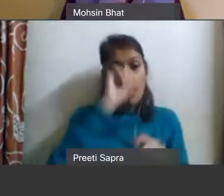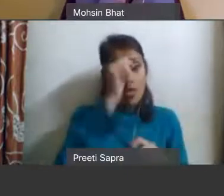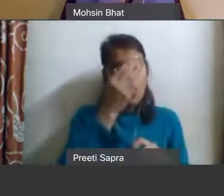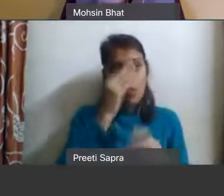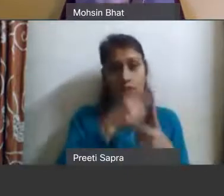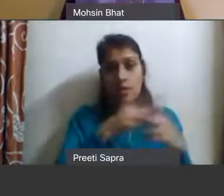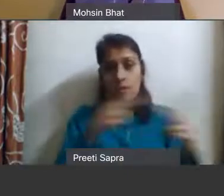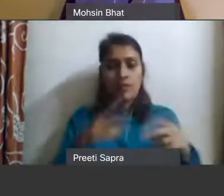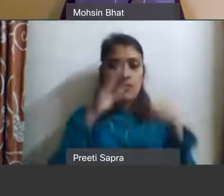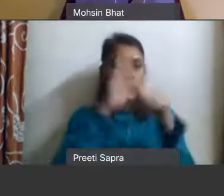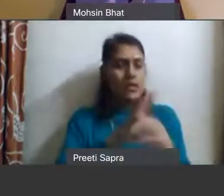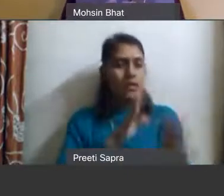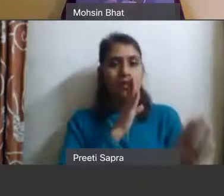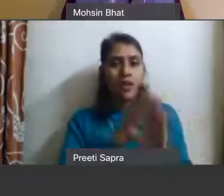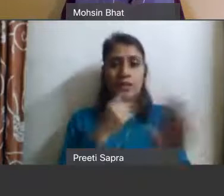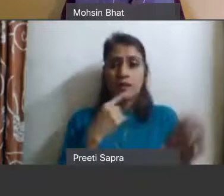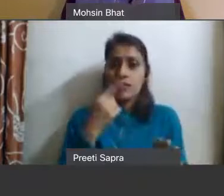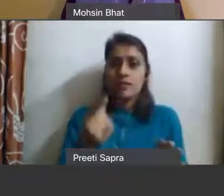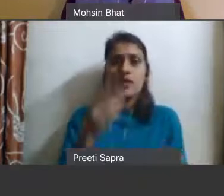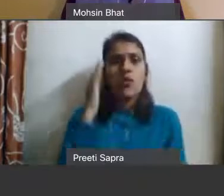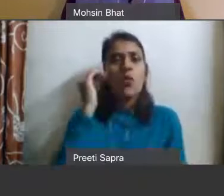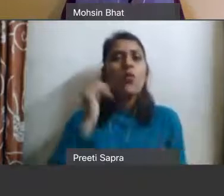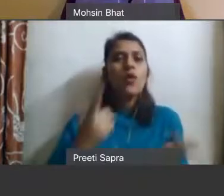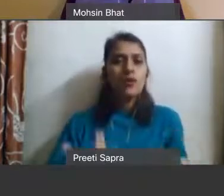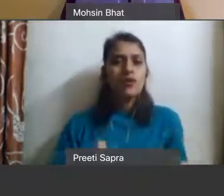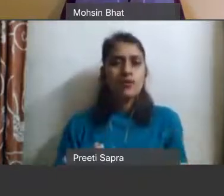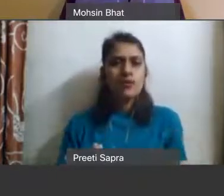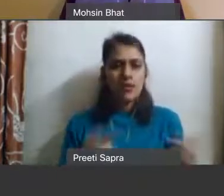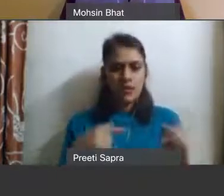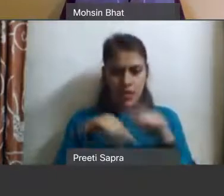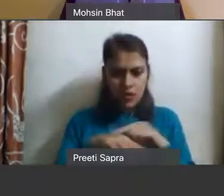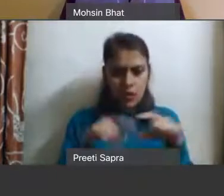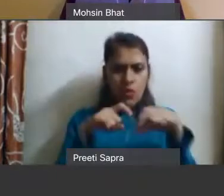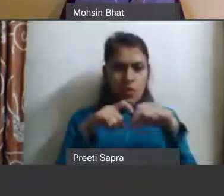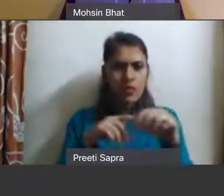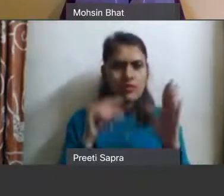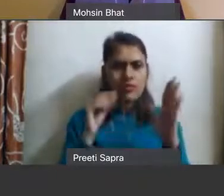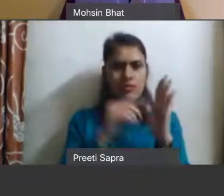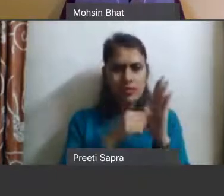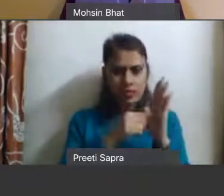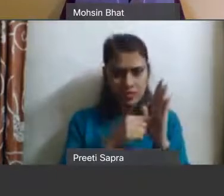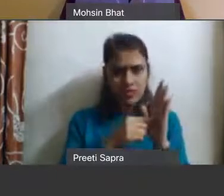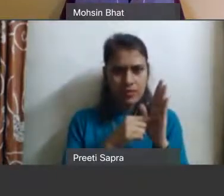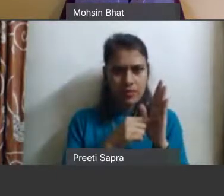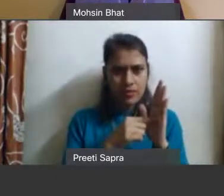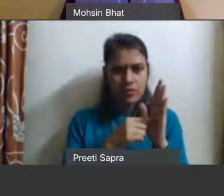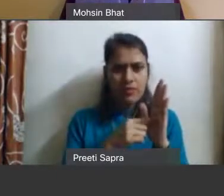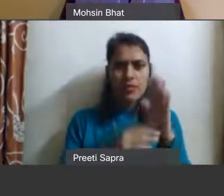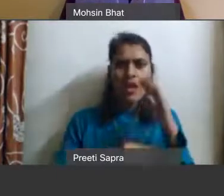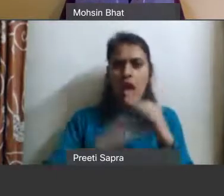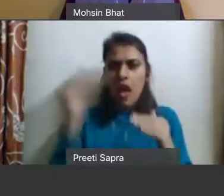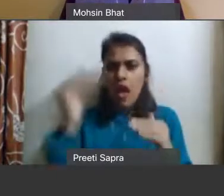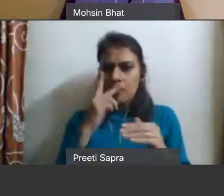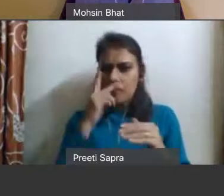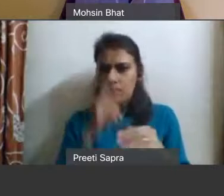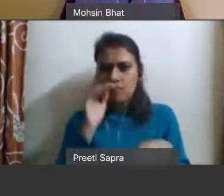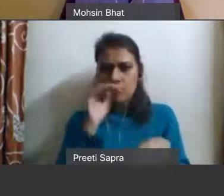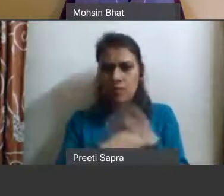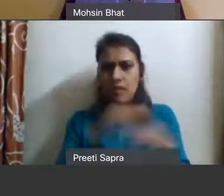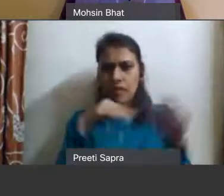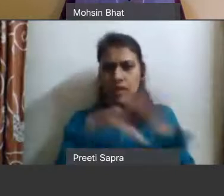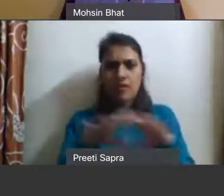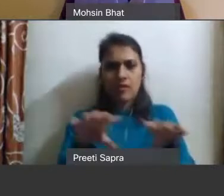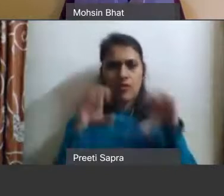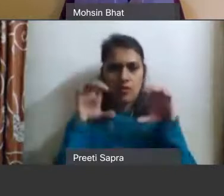discrimination, what is implicated in that question is the more fluid and highly contested question of constitutional